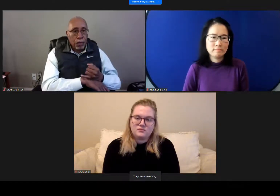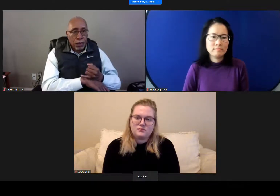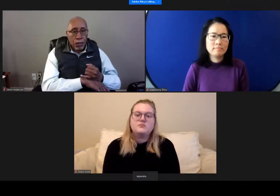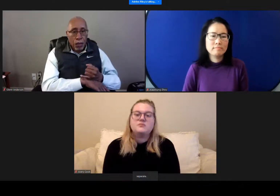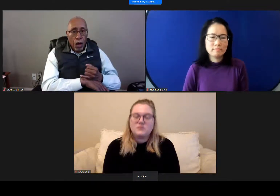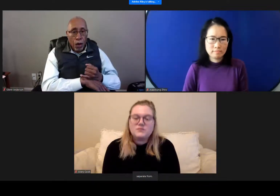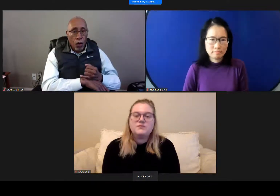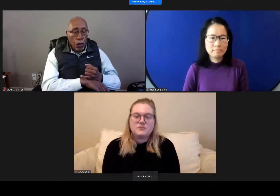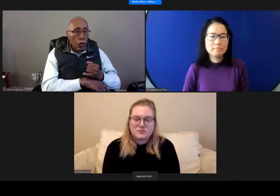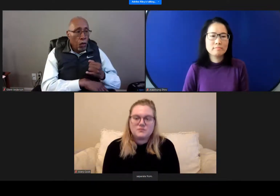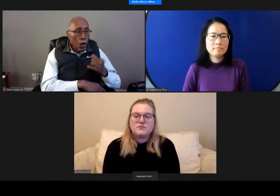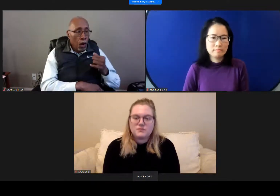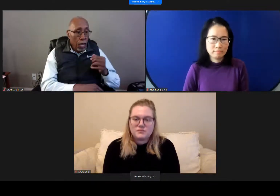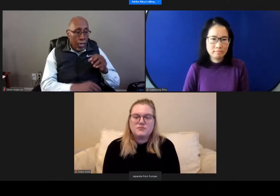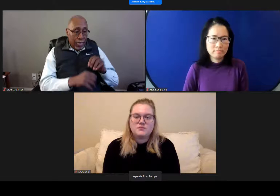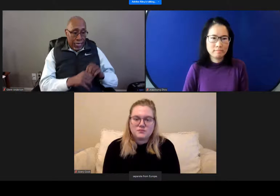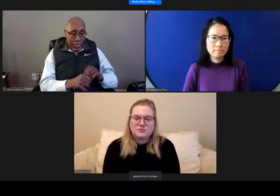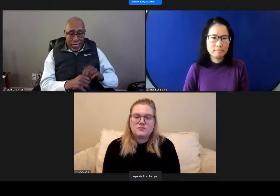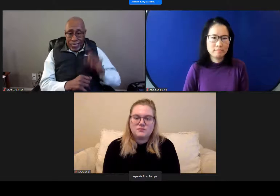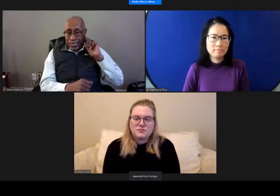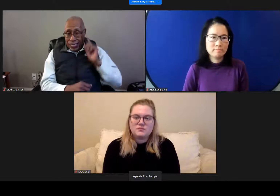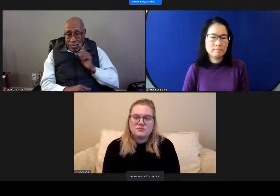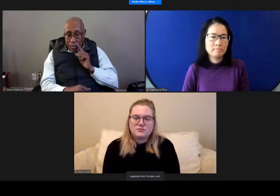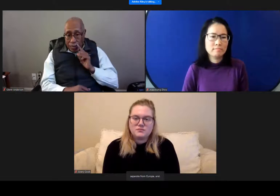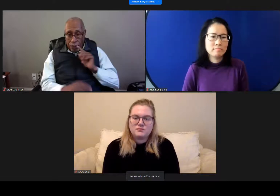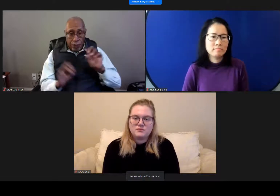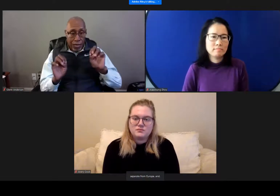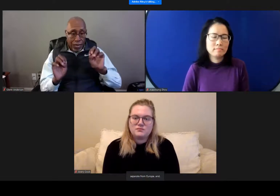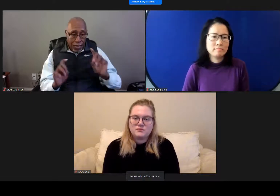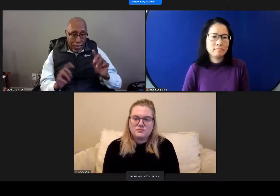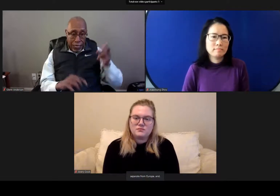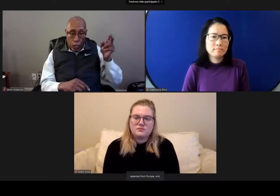separate from Europe. And